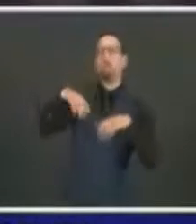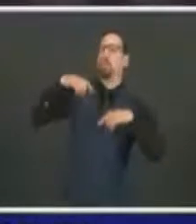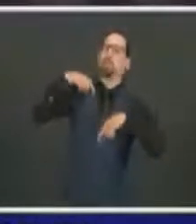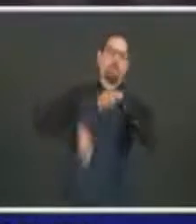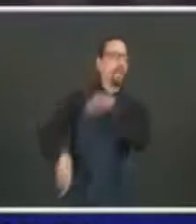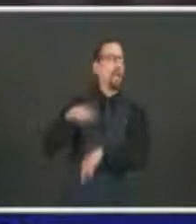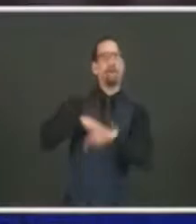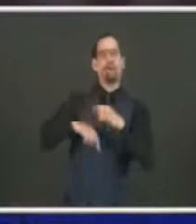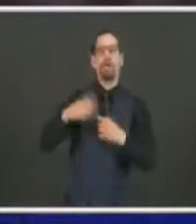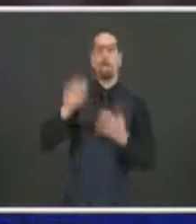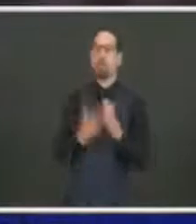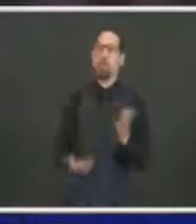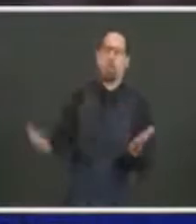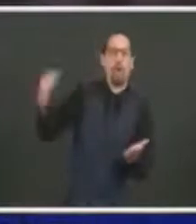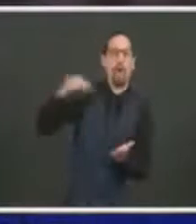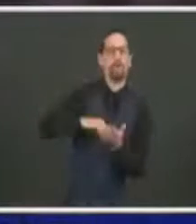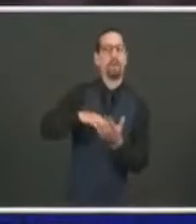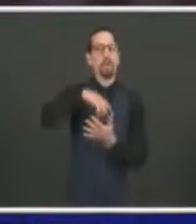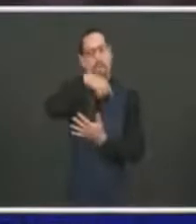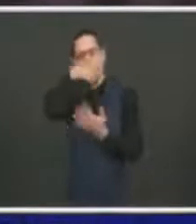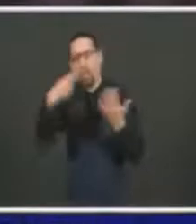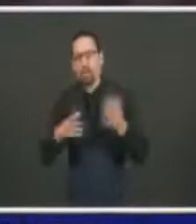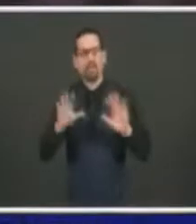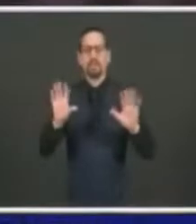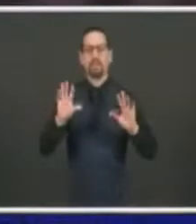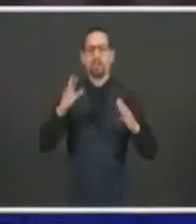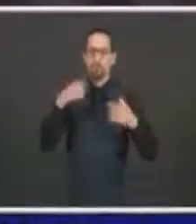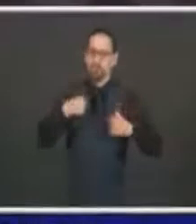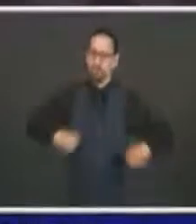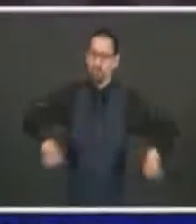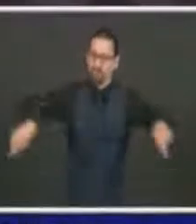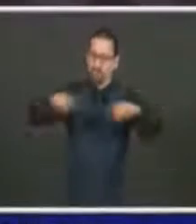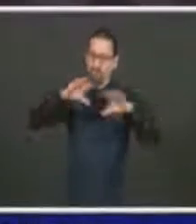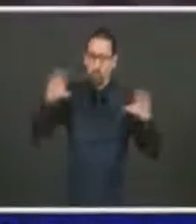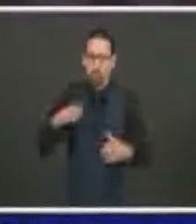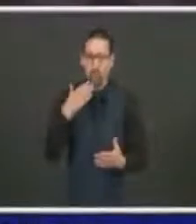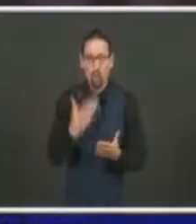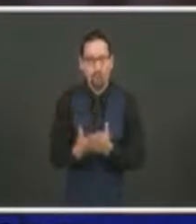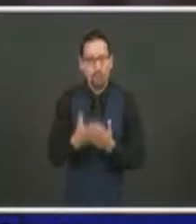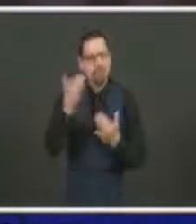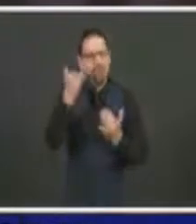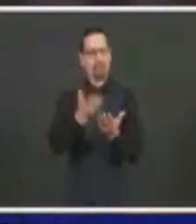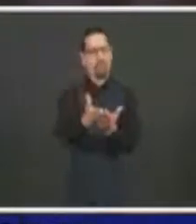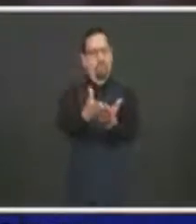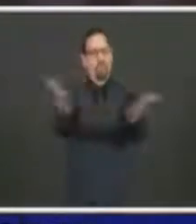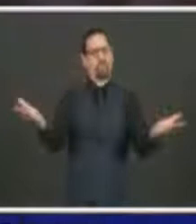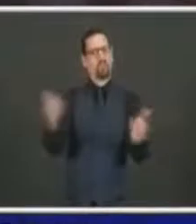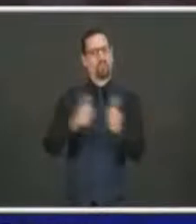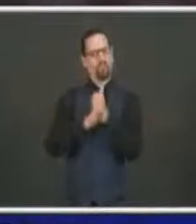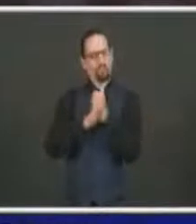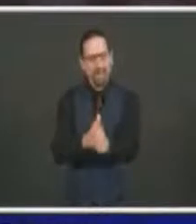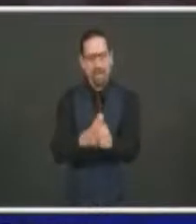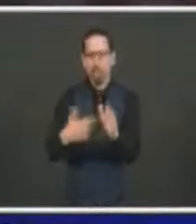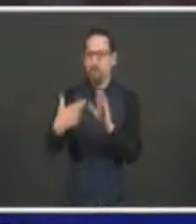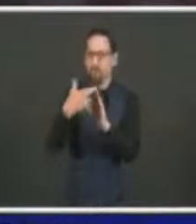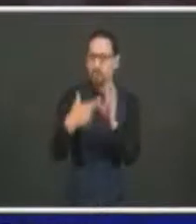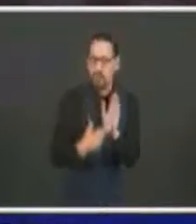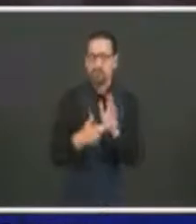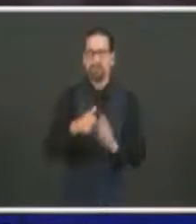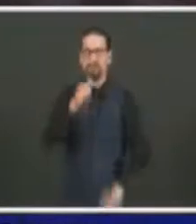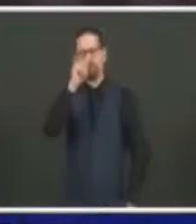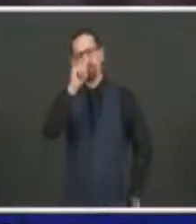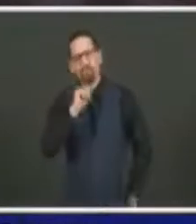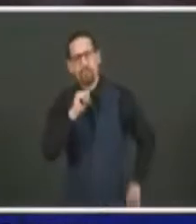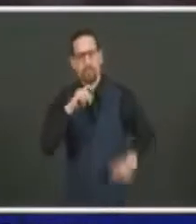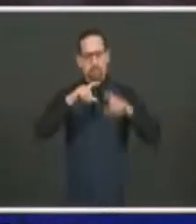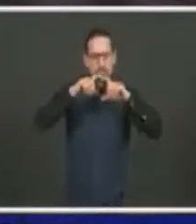the people of Rhode Island have been following the rules. Wearing their masks, staying home when they're sick, getting tested, keeping 6